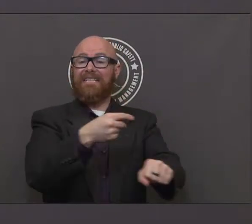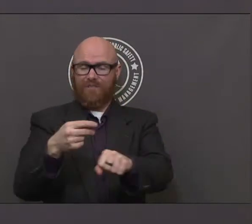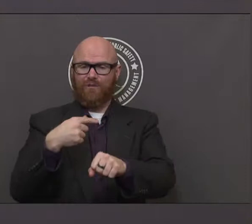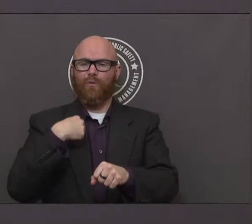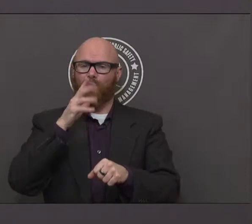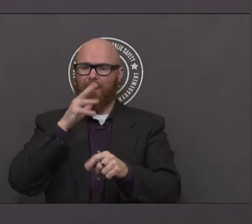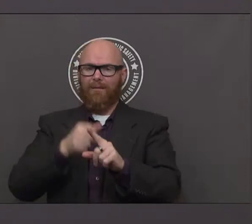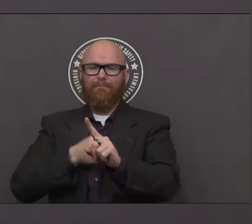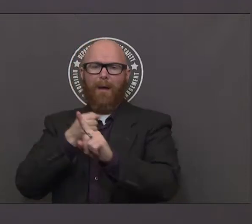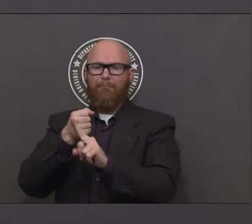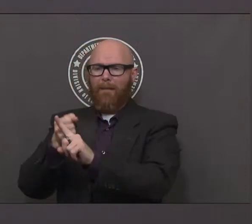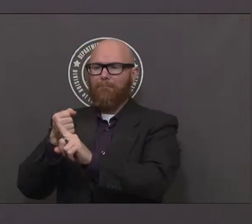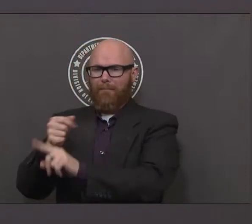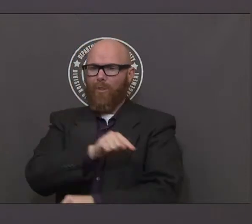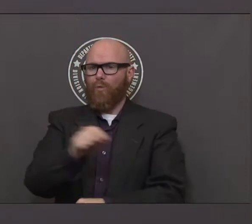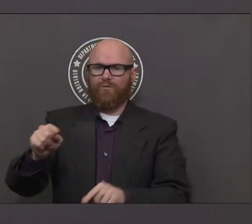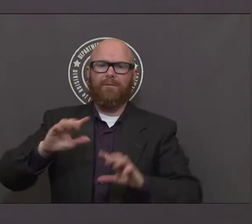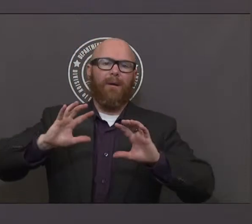populations.